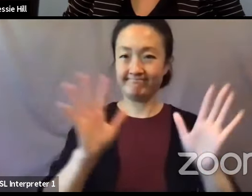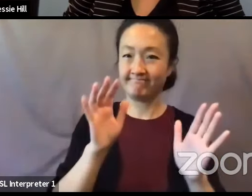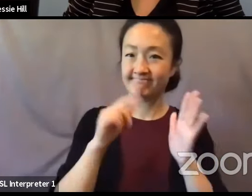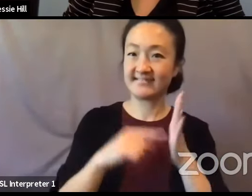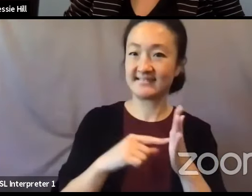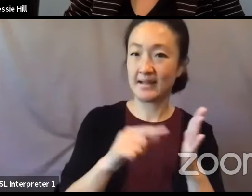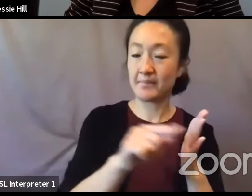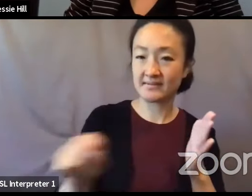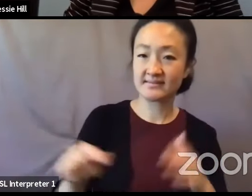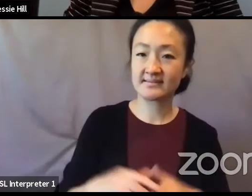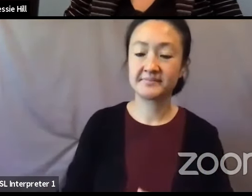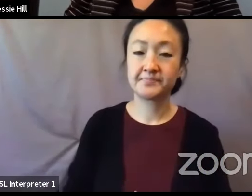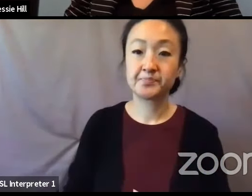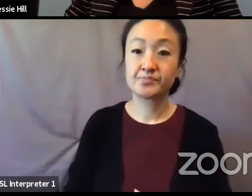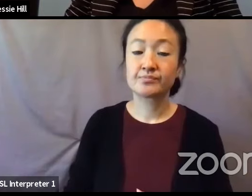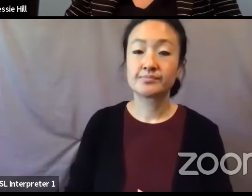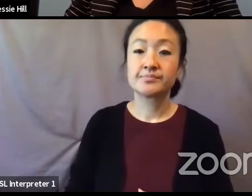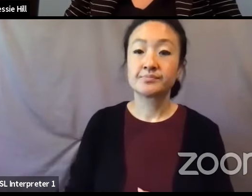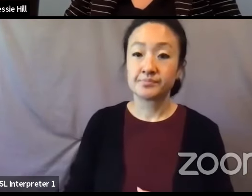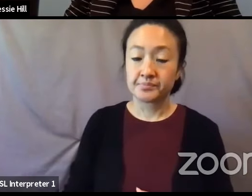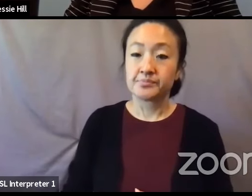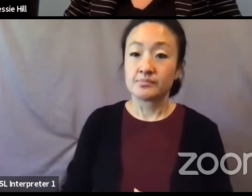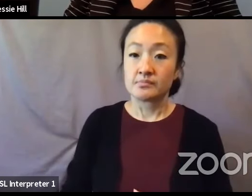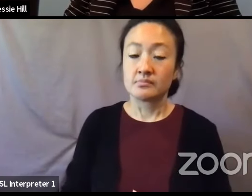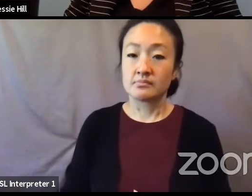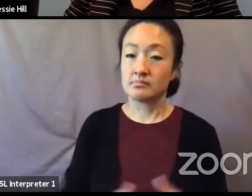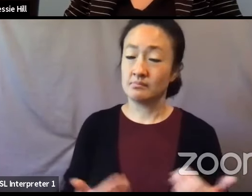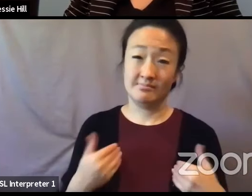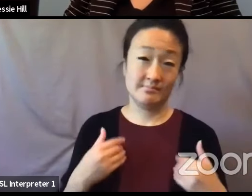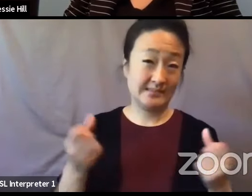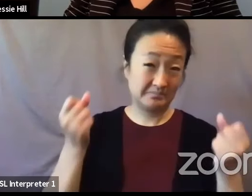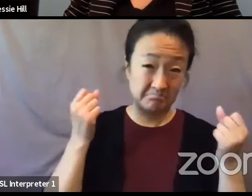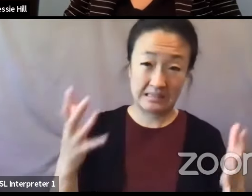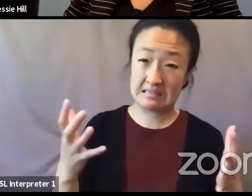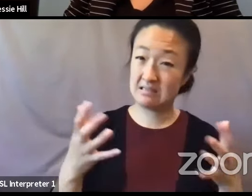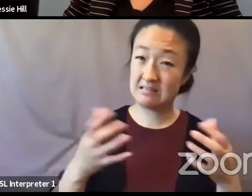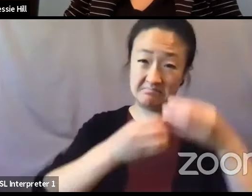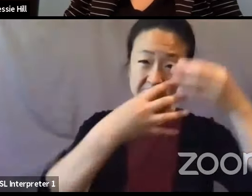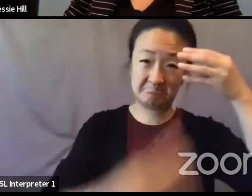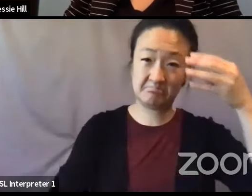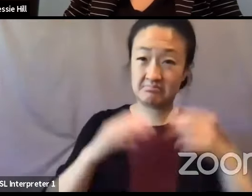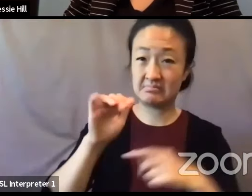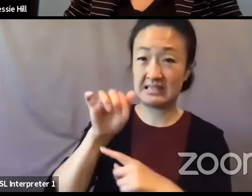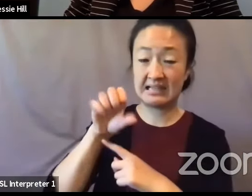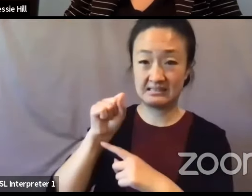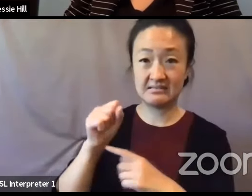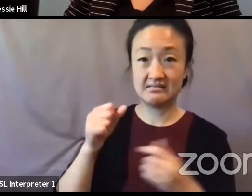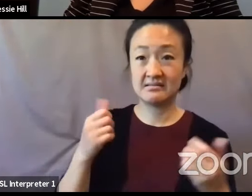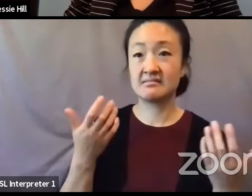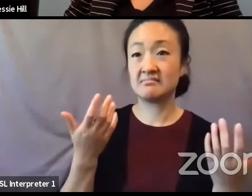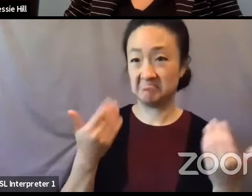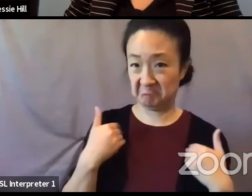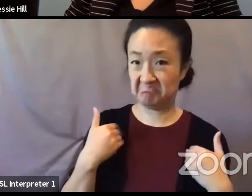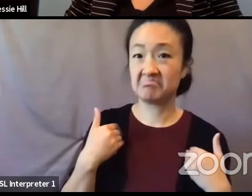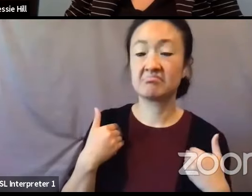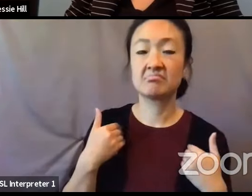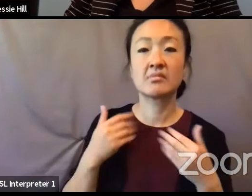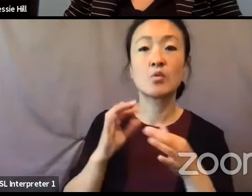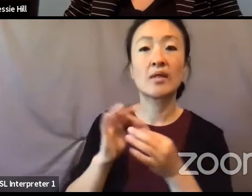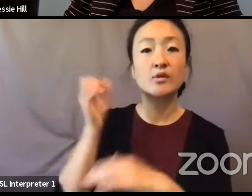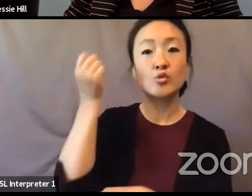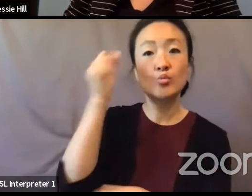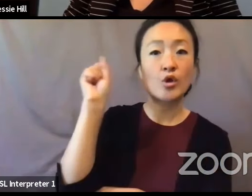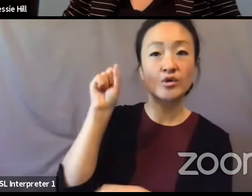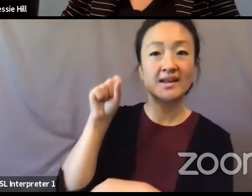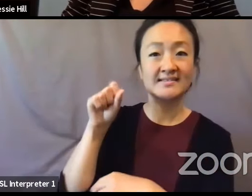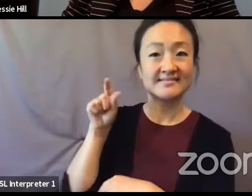One that I think about because we have a good number of cases about it, is there are all sorts of cases about protests in Washington,